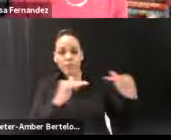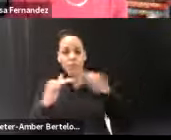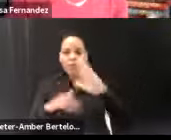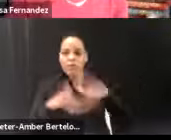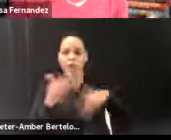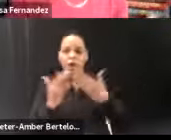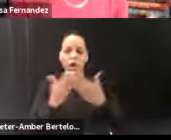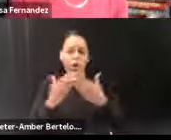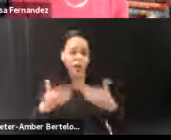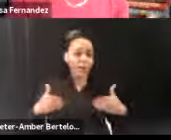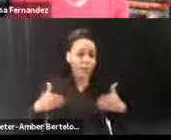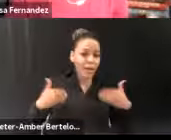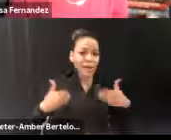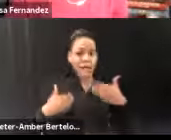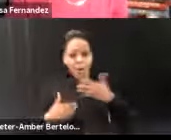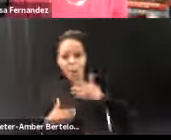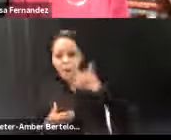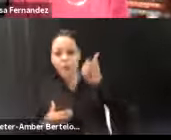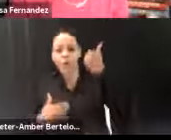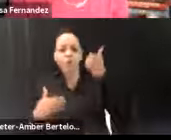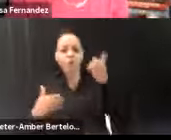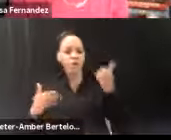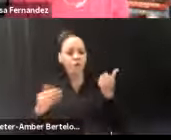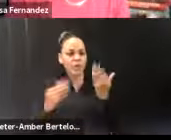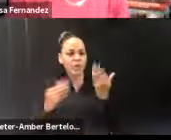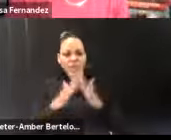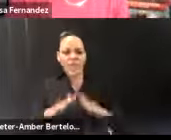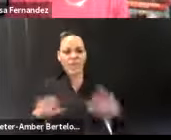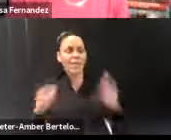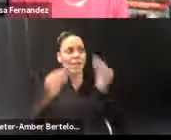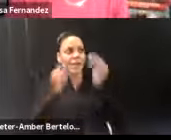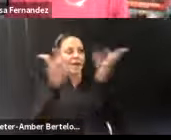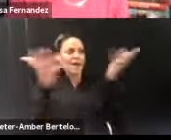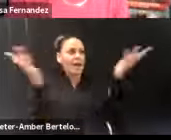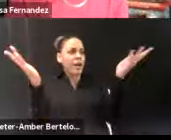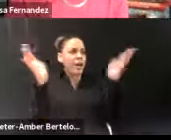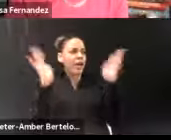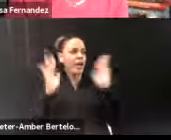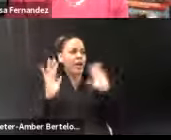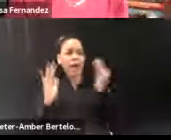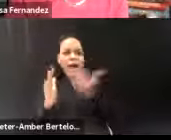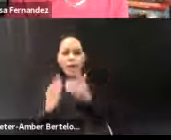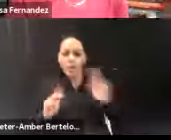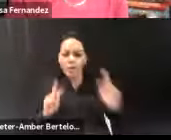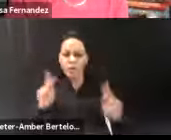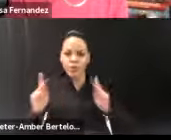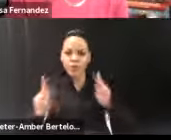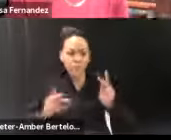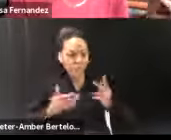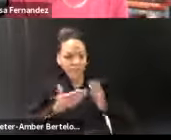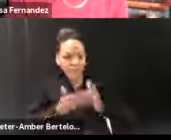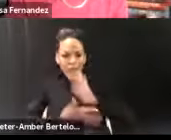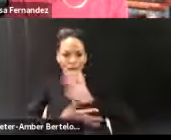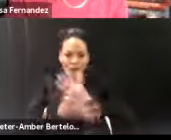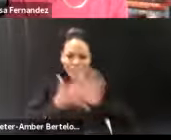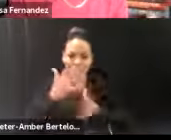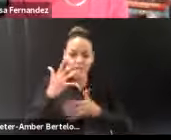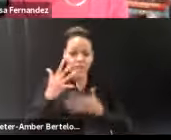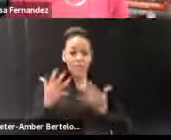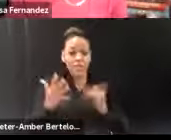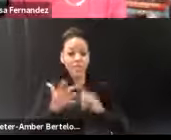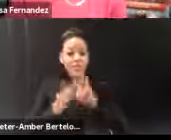the youth and the elders, for clean air, for our human rights, for the human right to